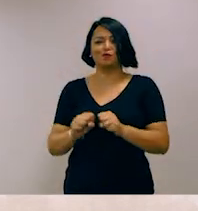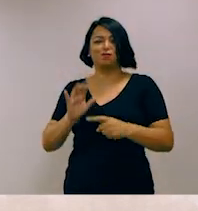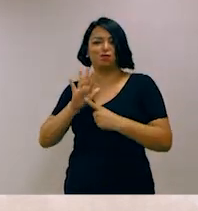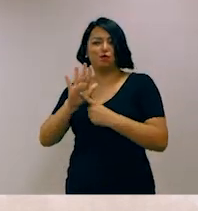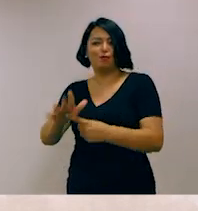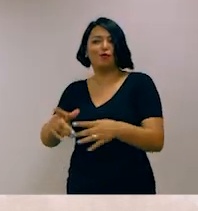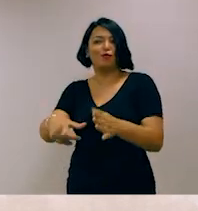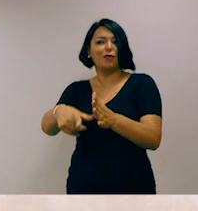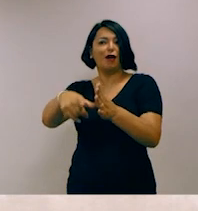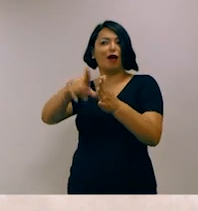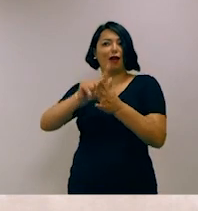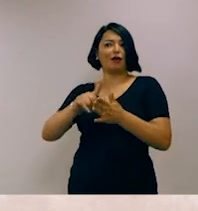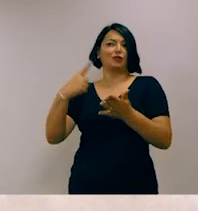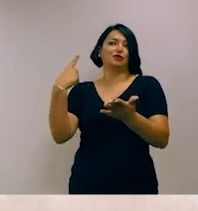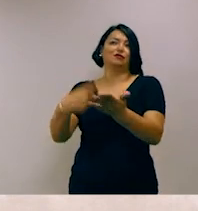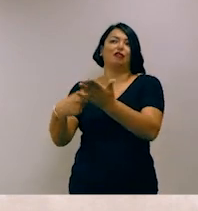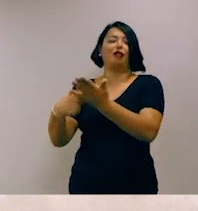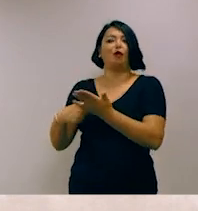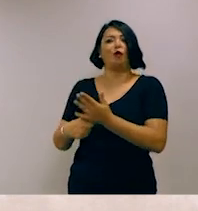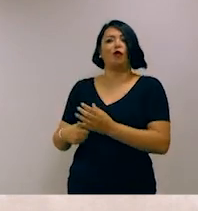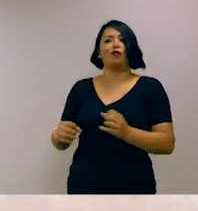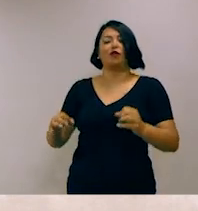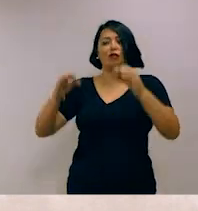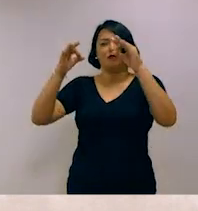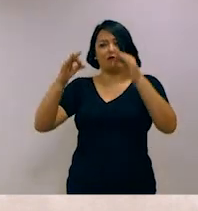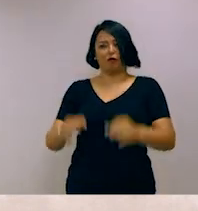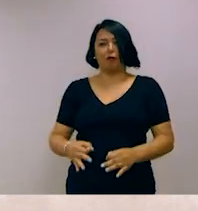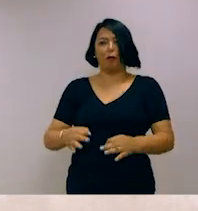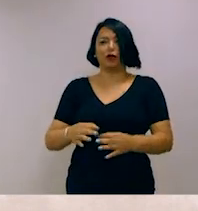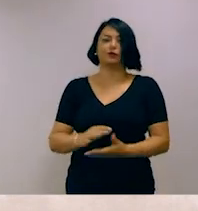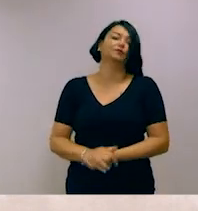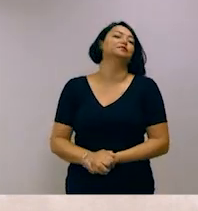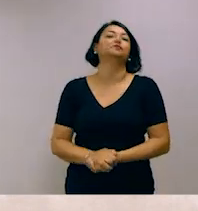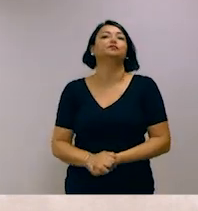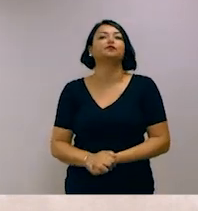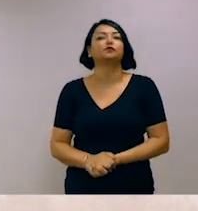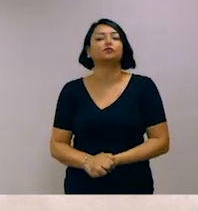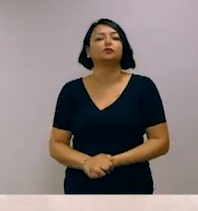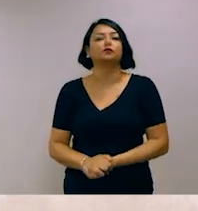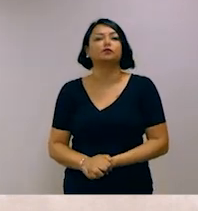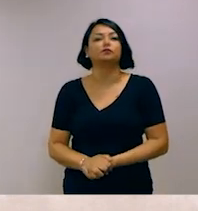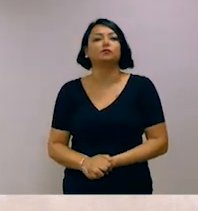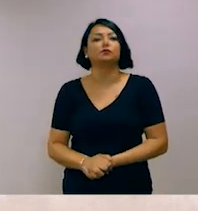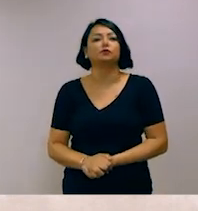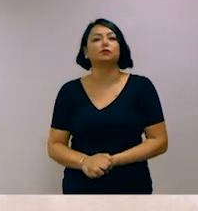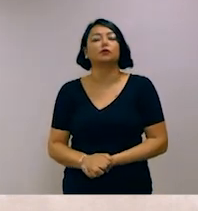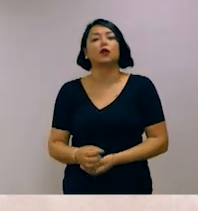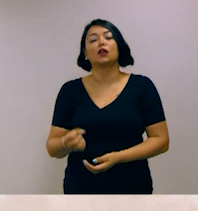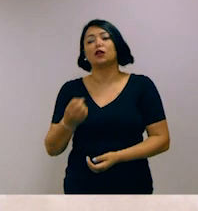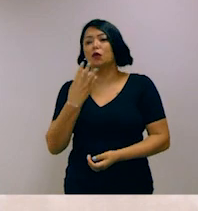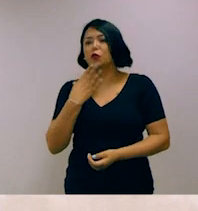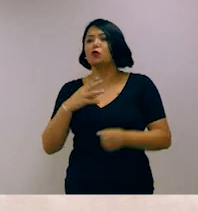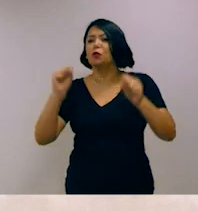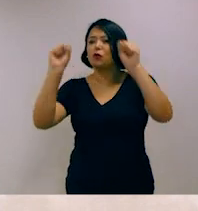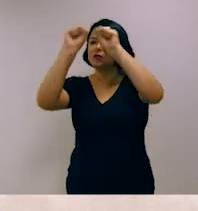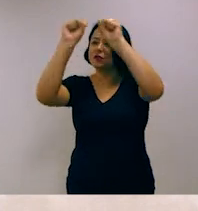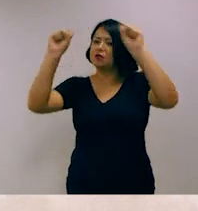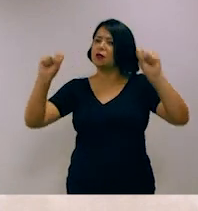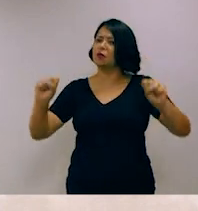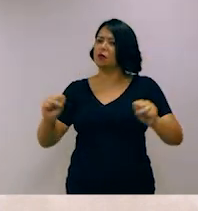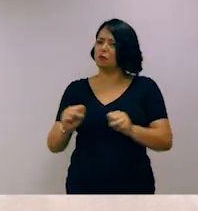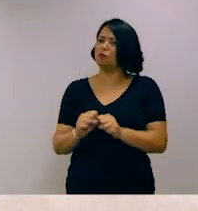They are corrected by the system. And so the impact of the system is